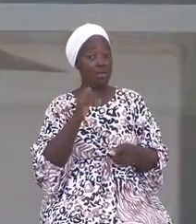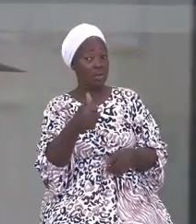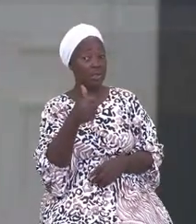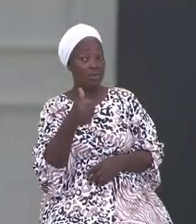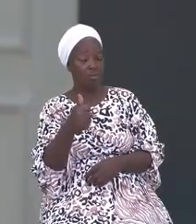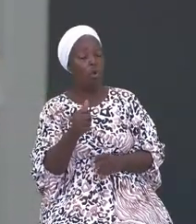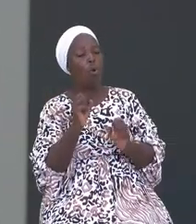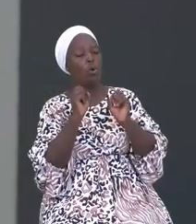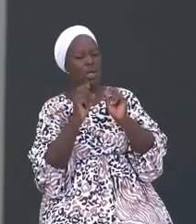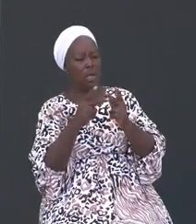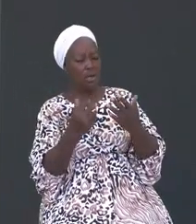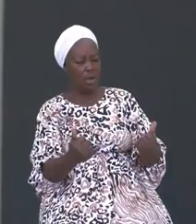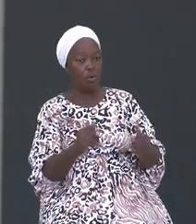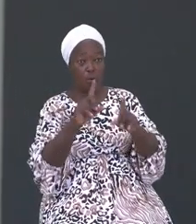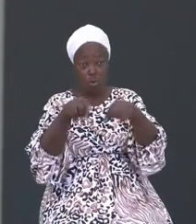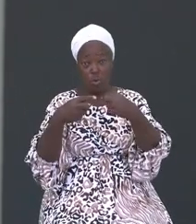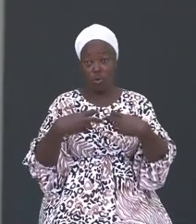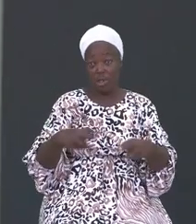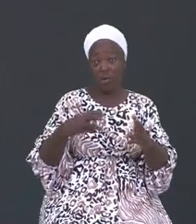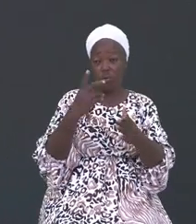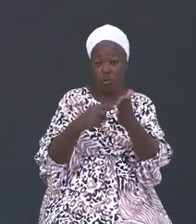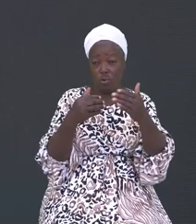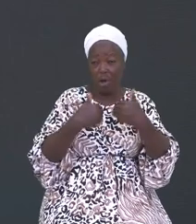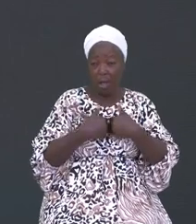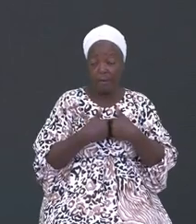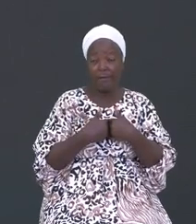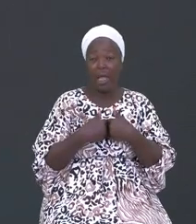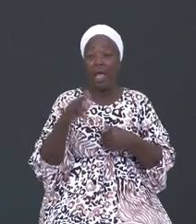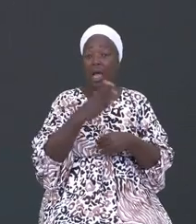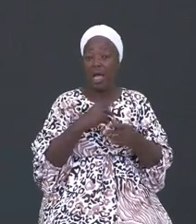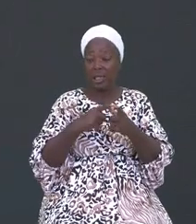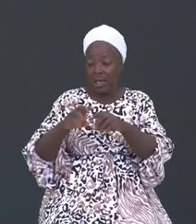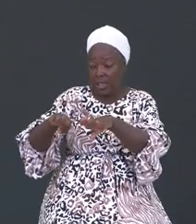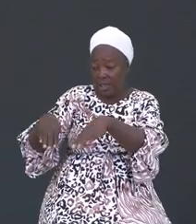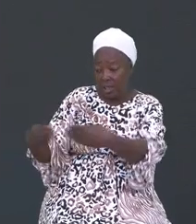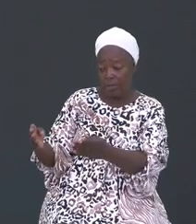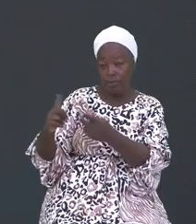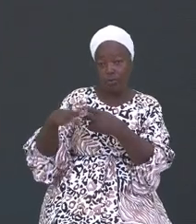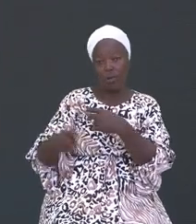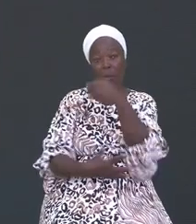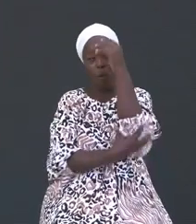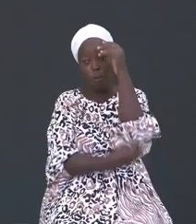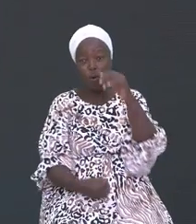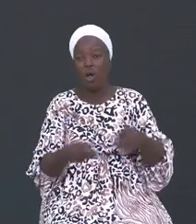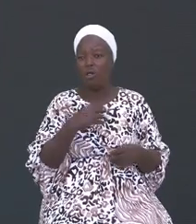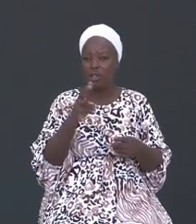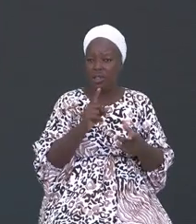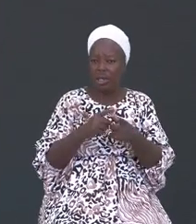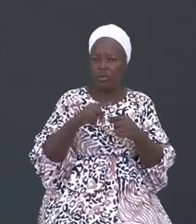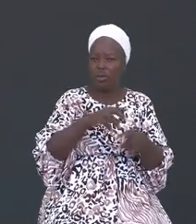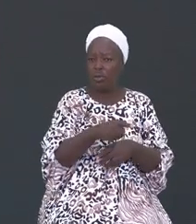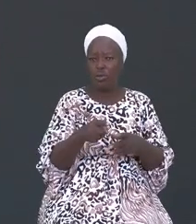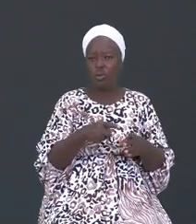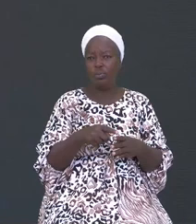go sell what you have and give to the poor, those people